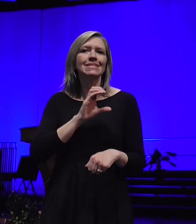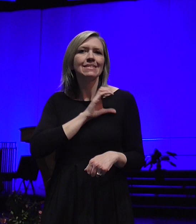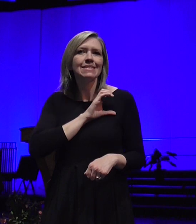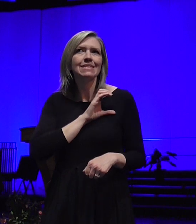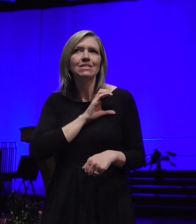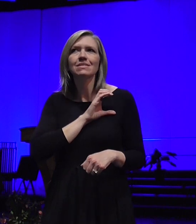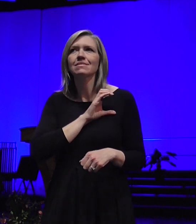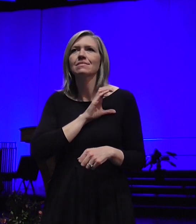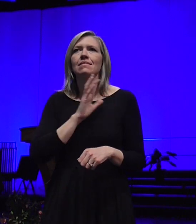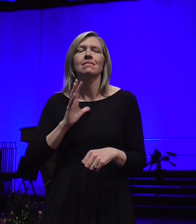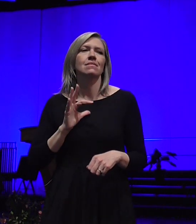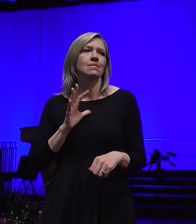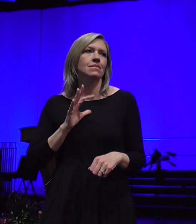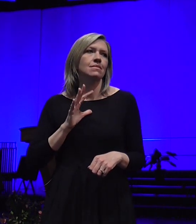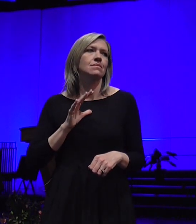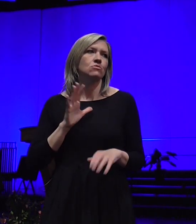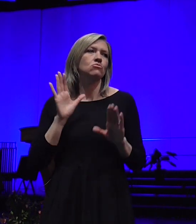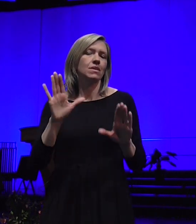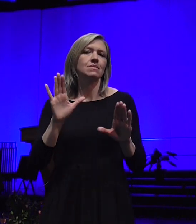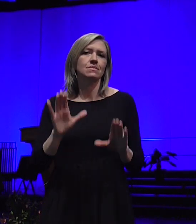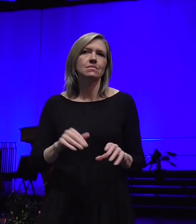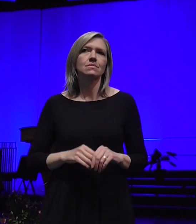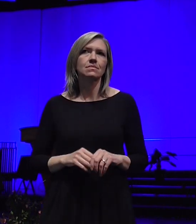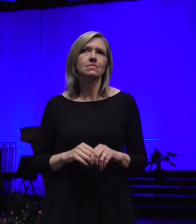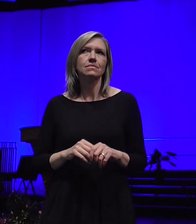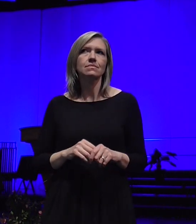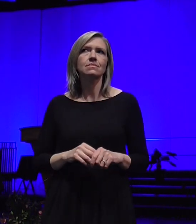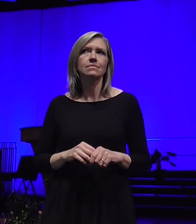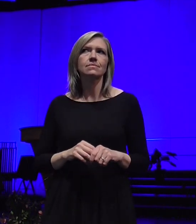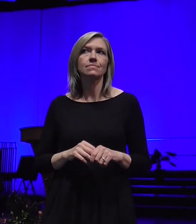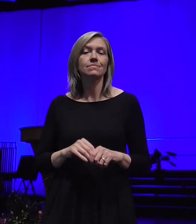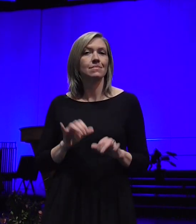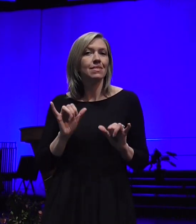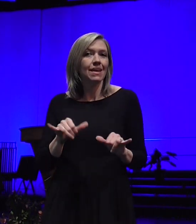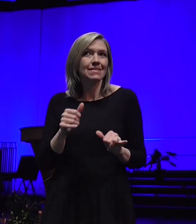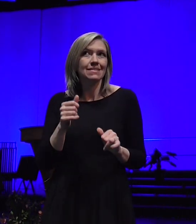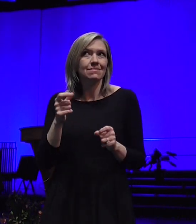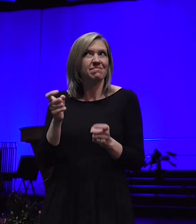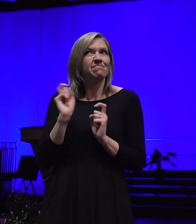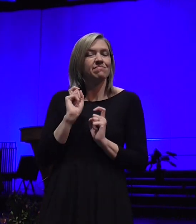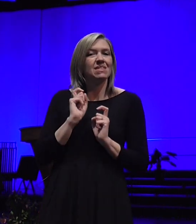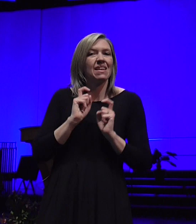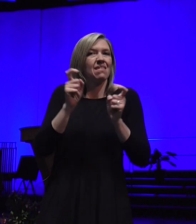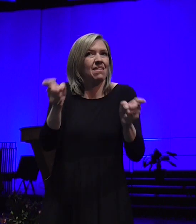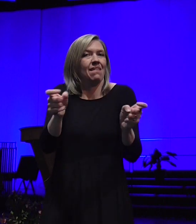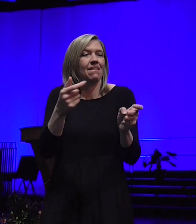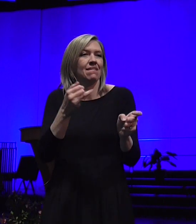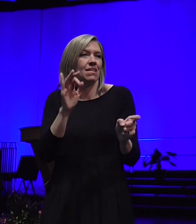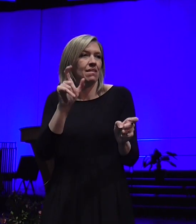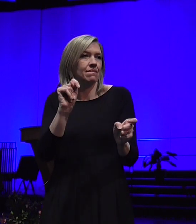one. It really is. And that's the gift that we have right now.